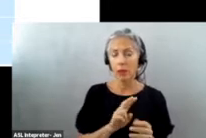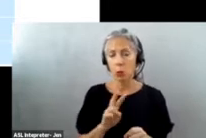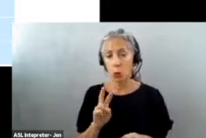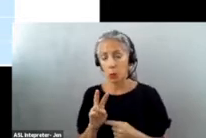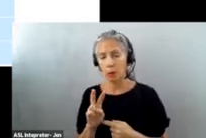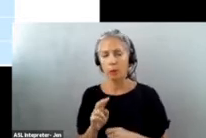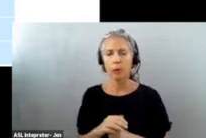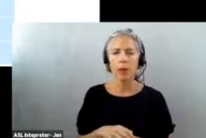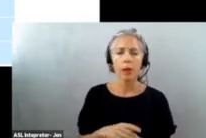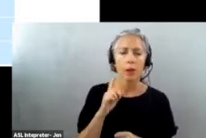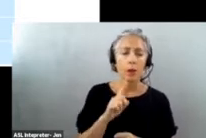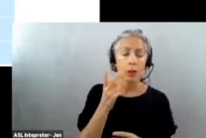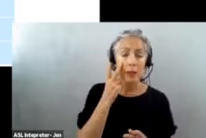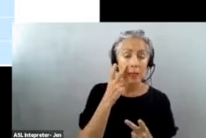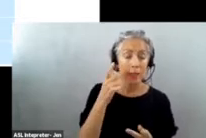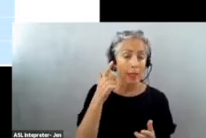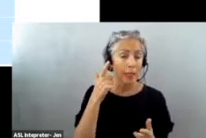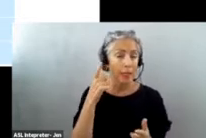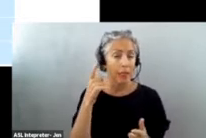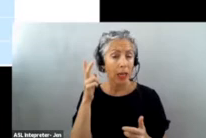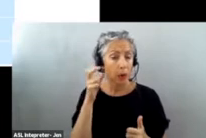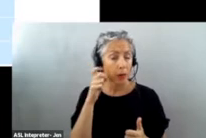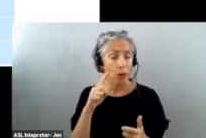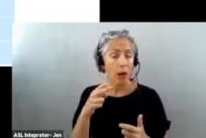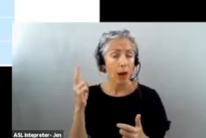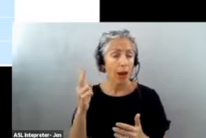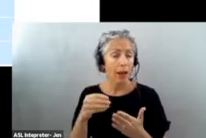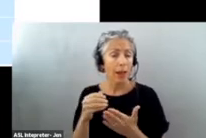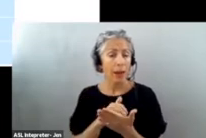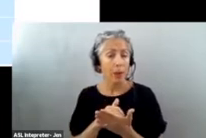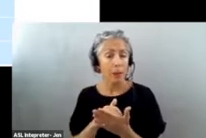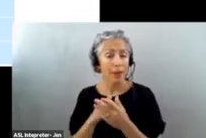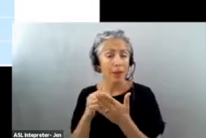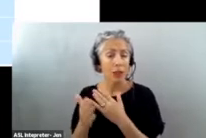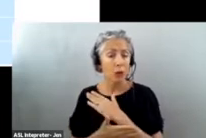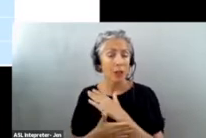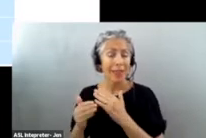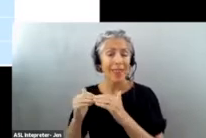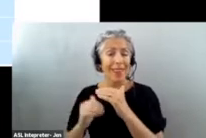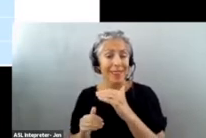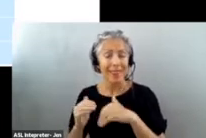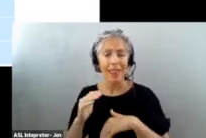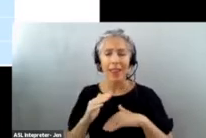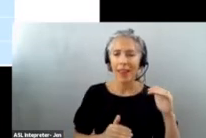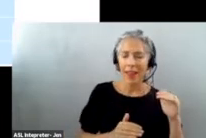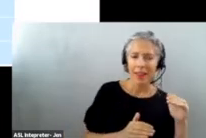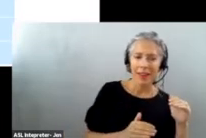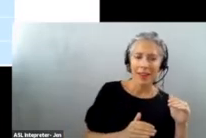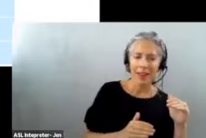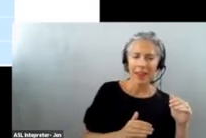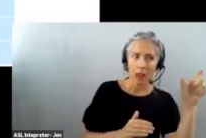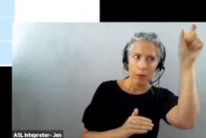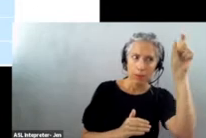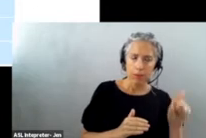for seeing and hearing in high income countries, you see it's much less than which made up the bulk of